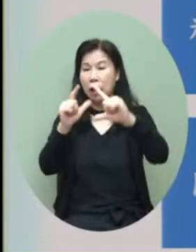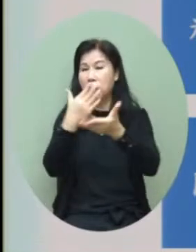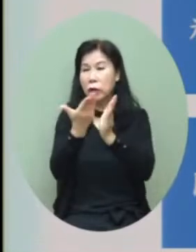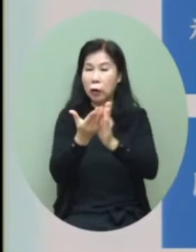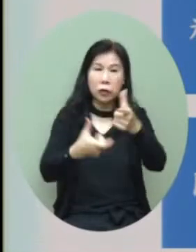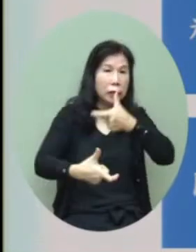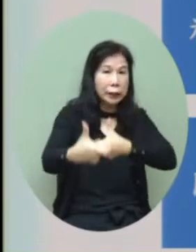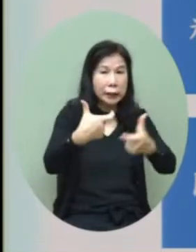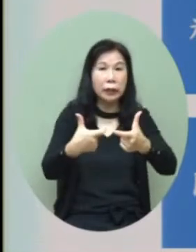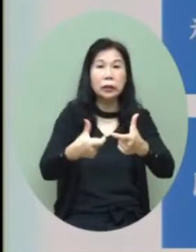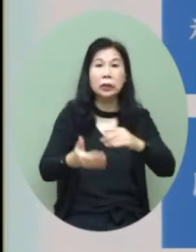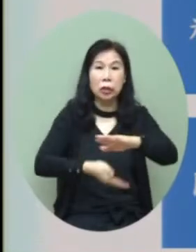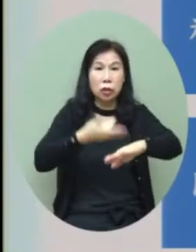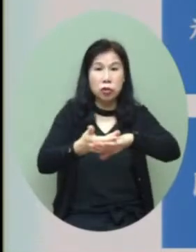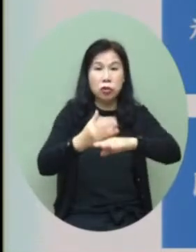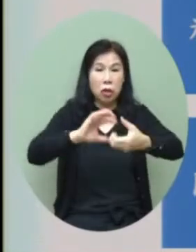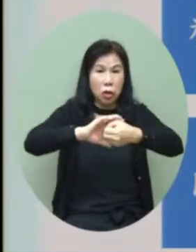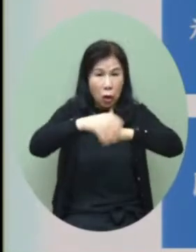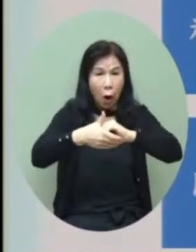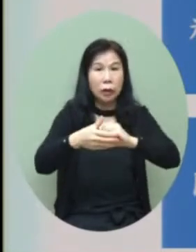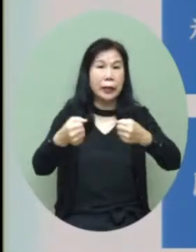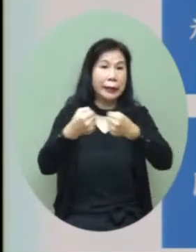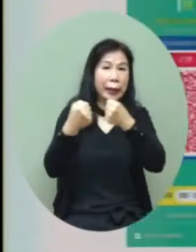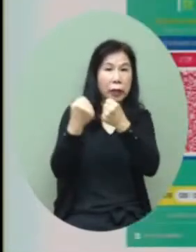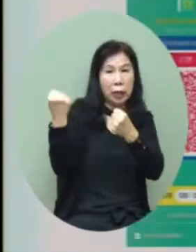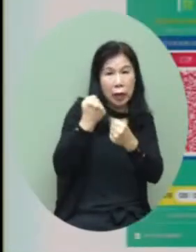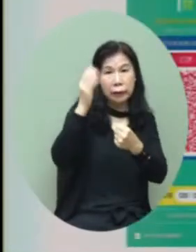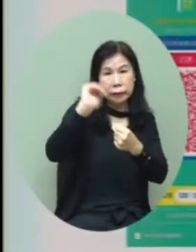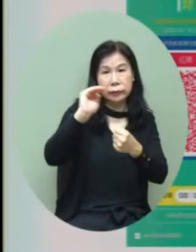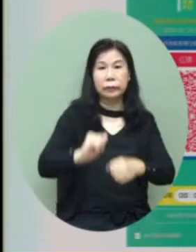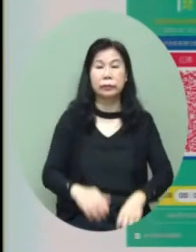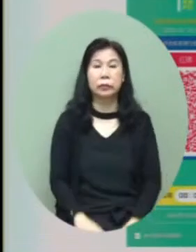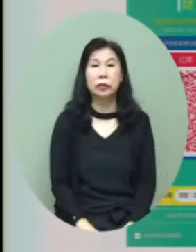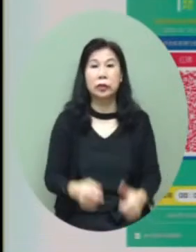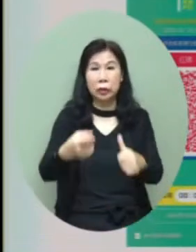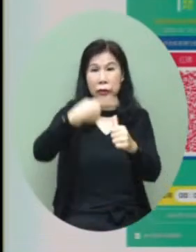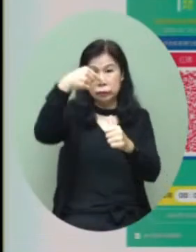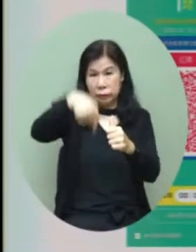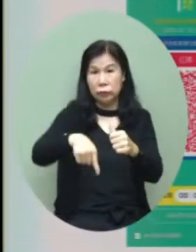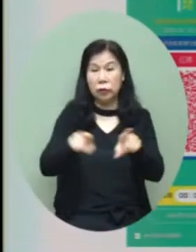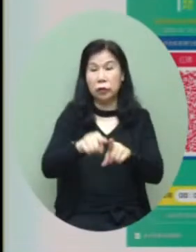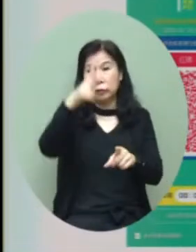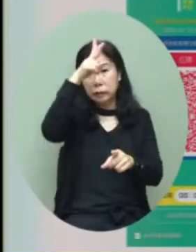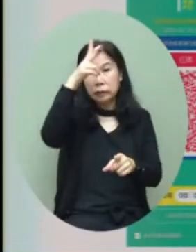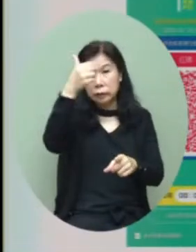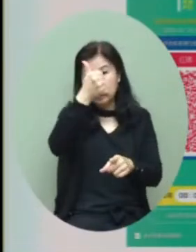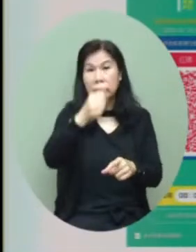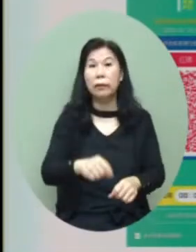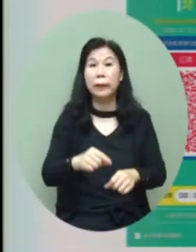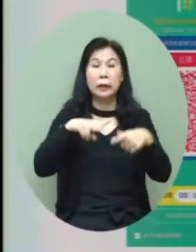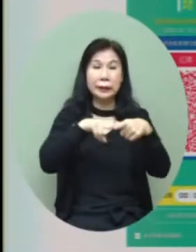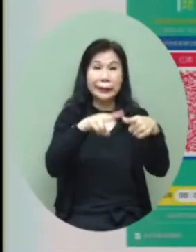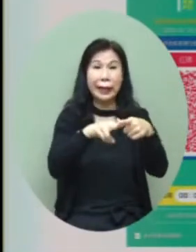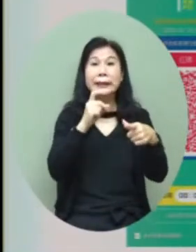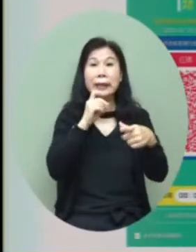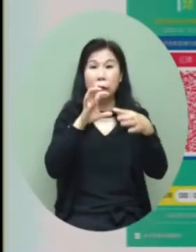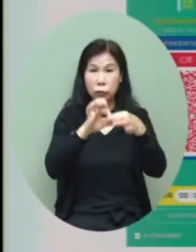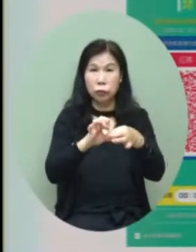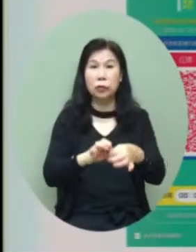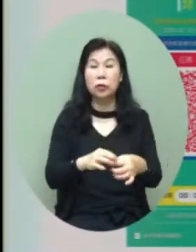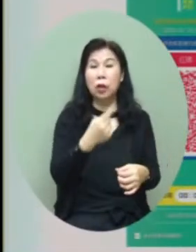fight the epidemic with precision and to control risks. At the same time, this is to maintain our competitiveness.